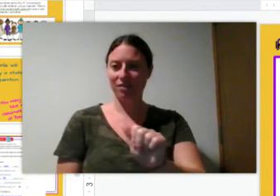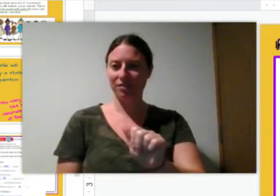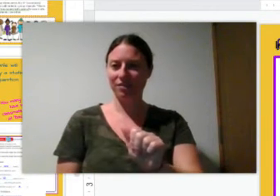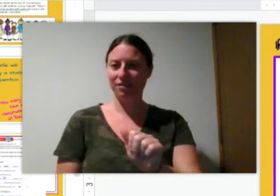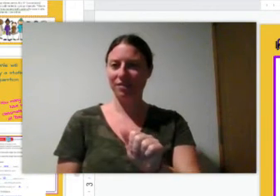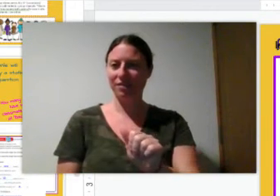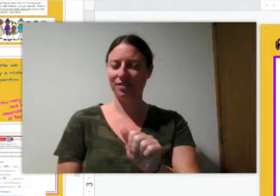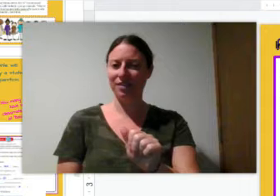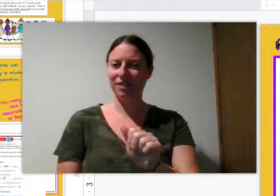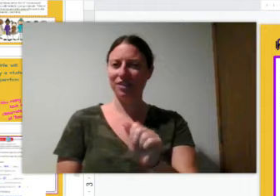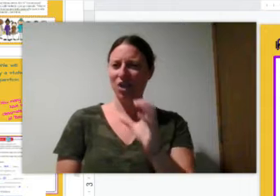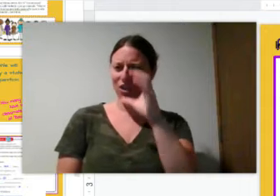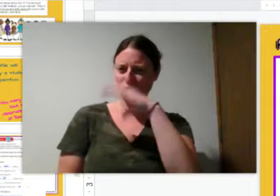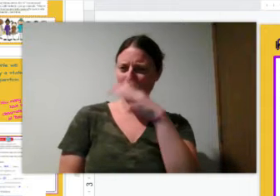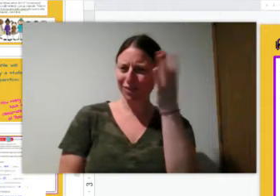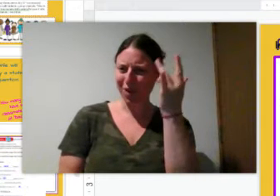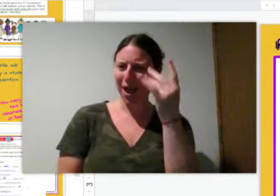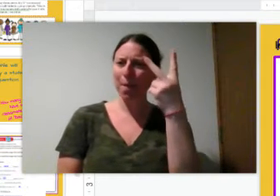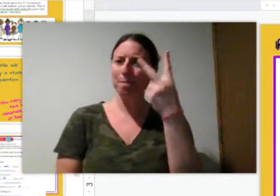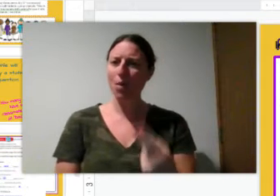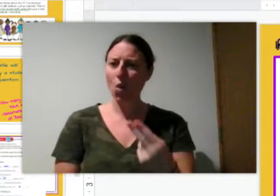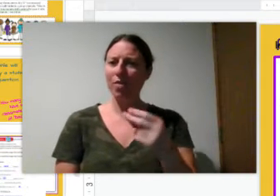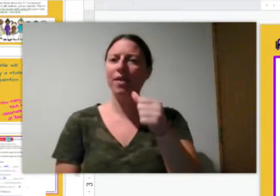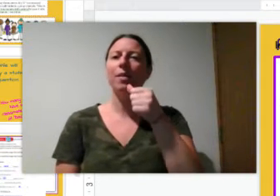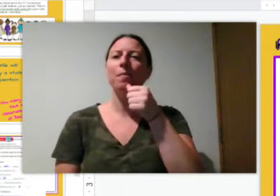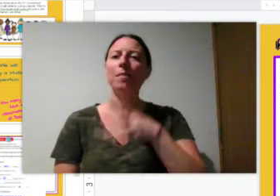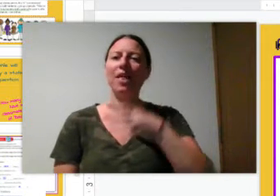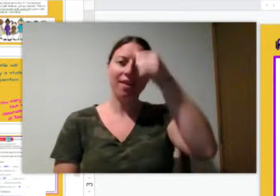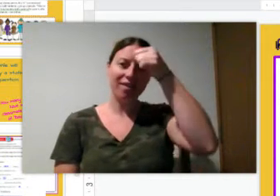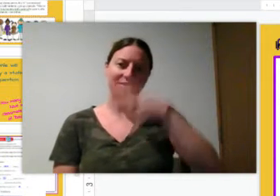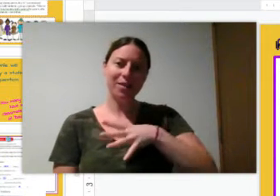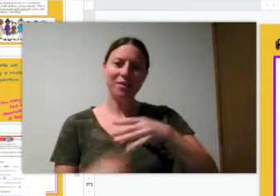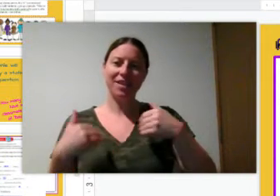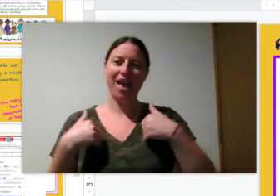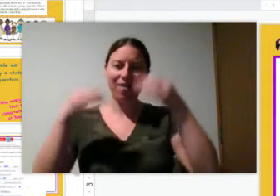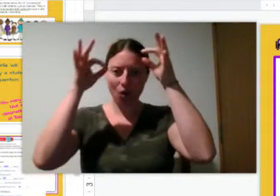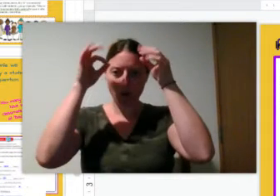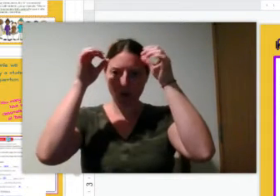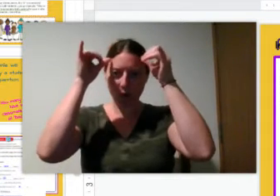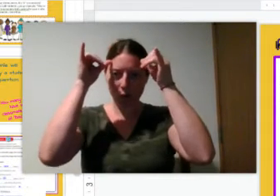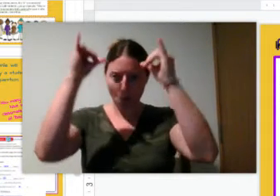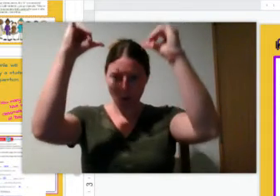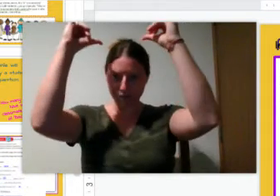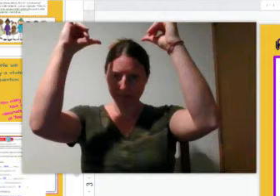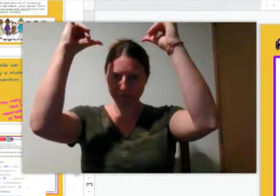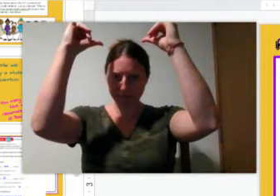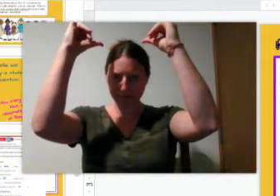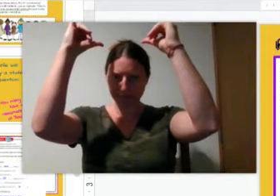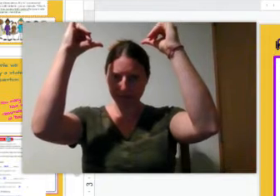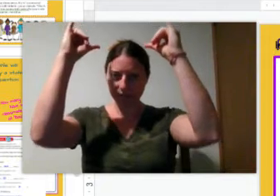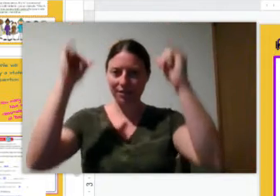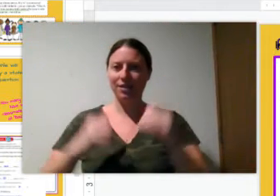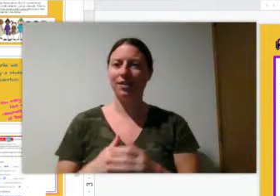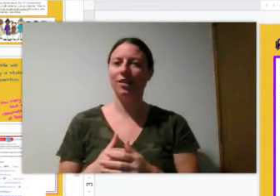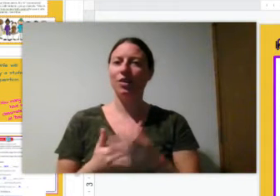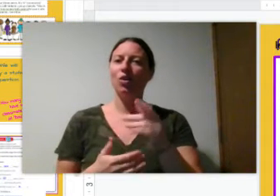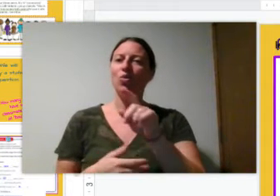females have horns. Write two statistical questions a biologist could ask about a group of bongos.